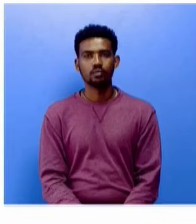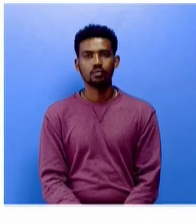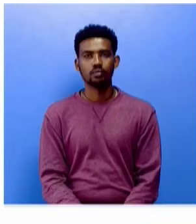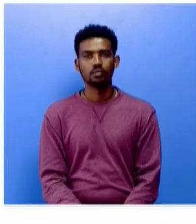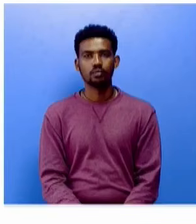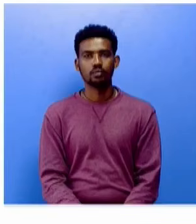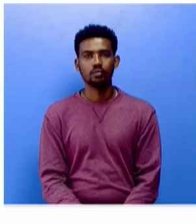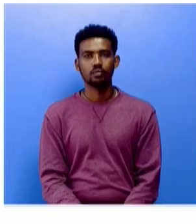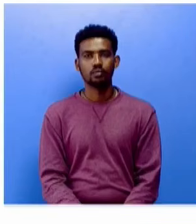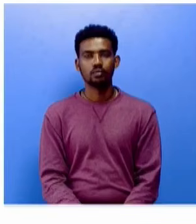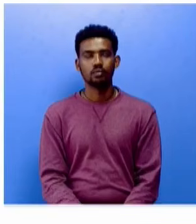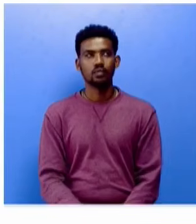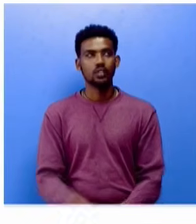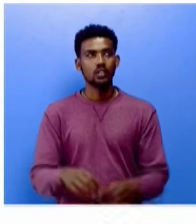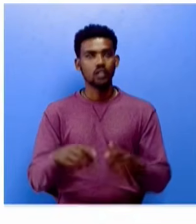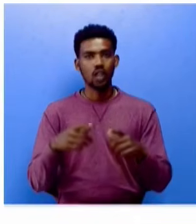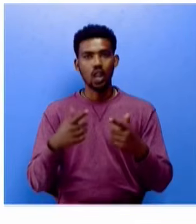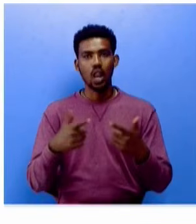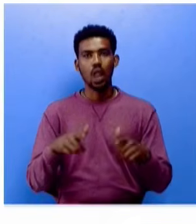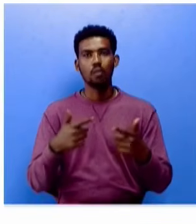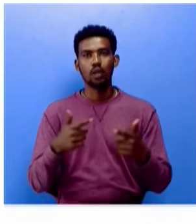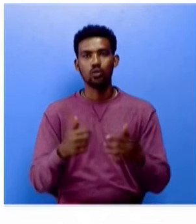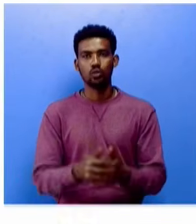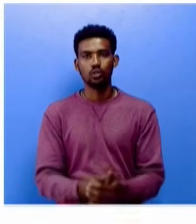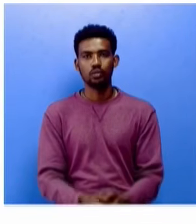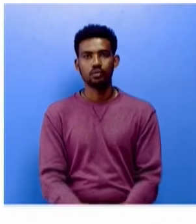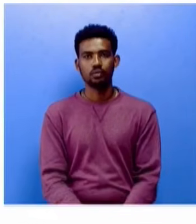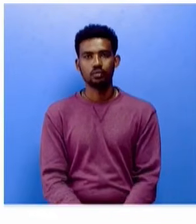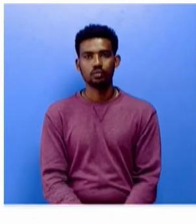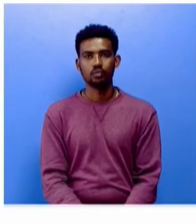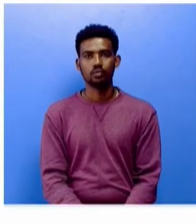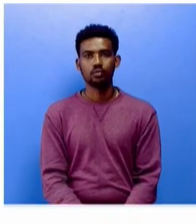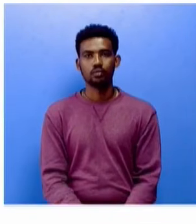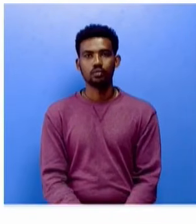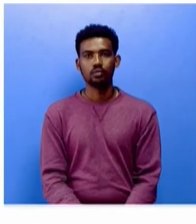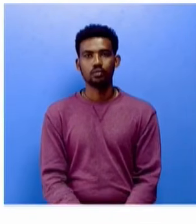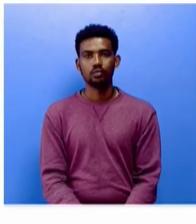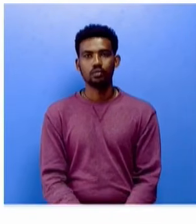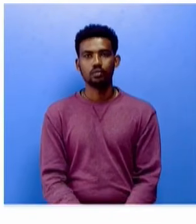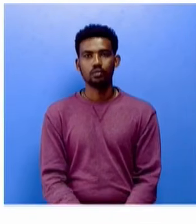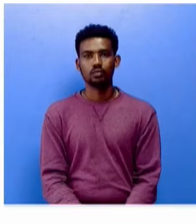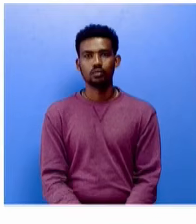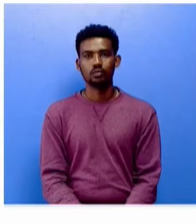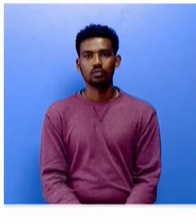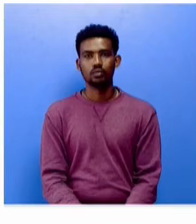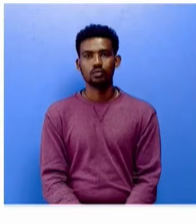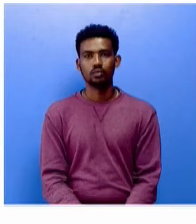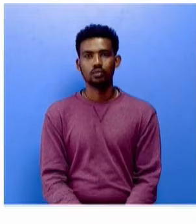the laboratory.